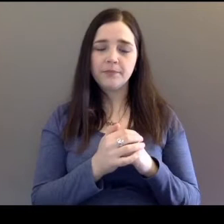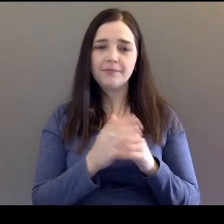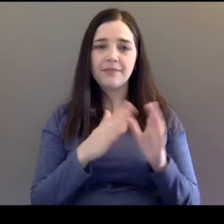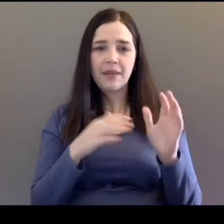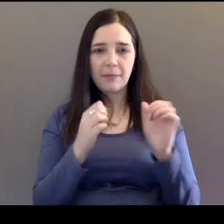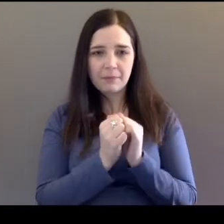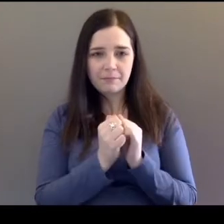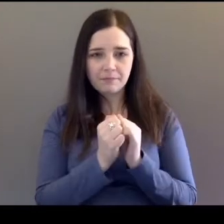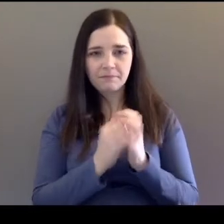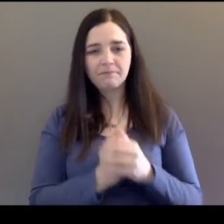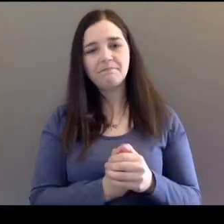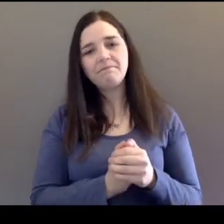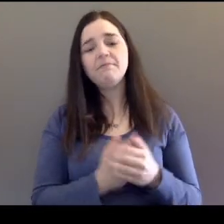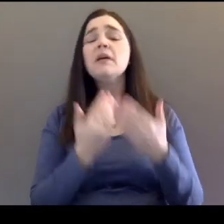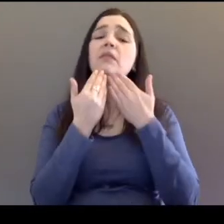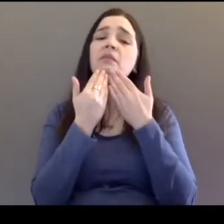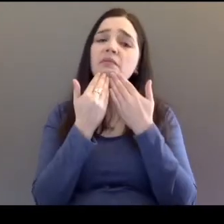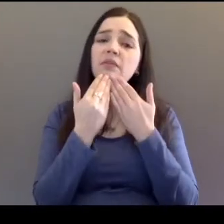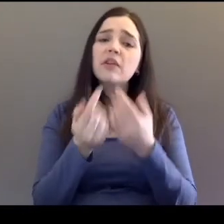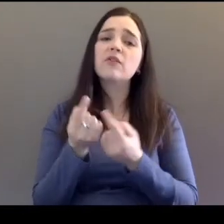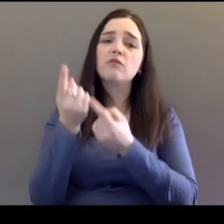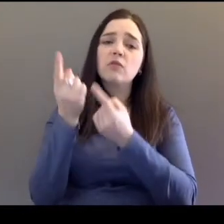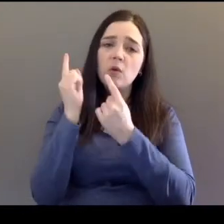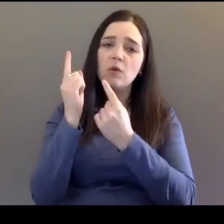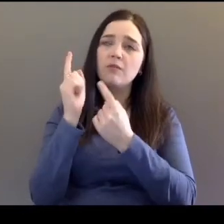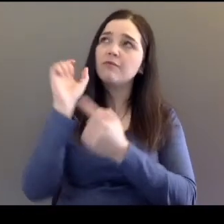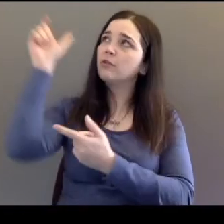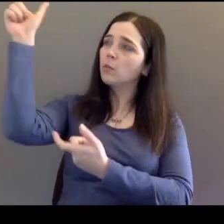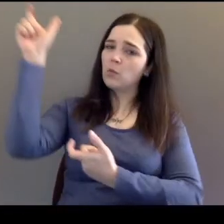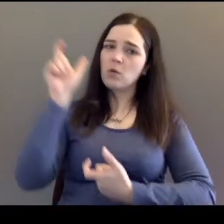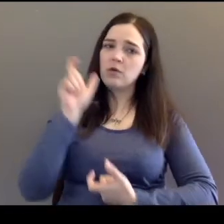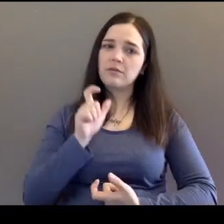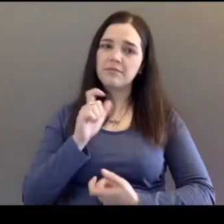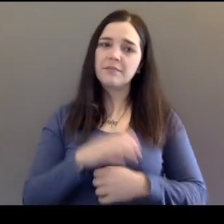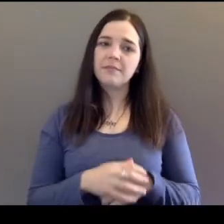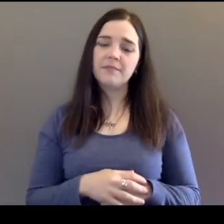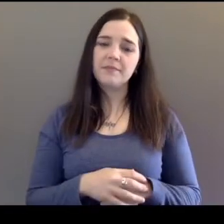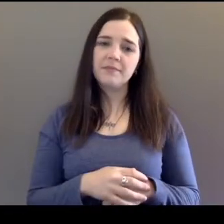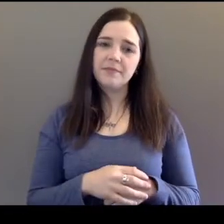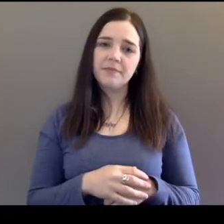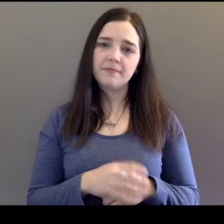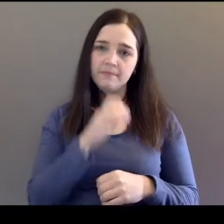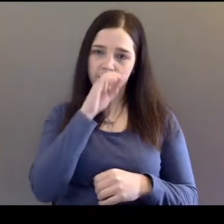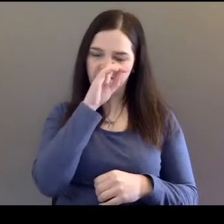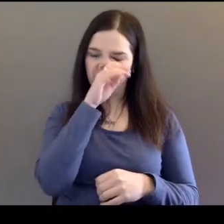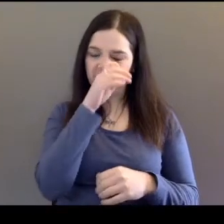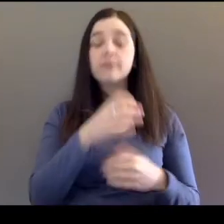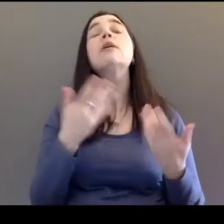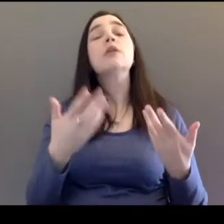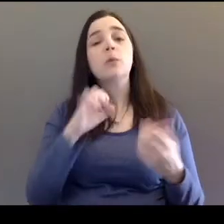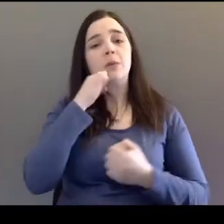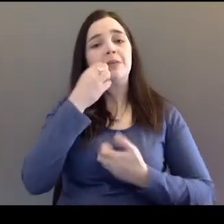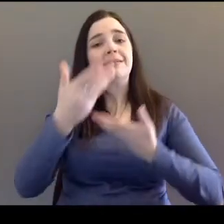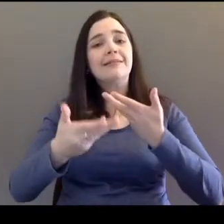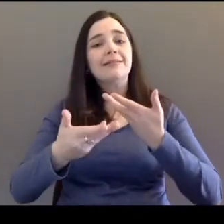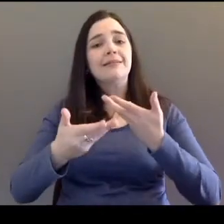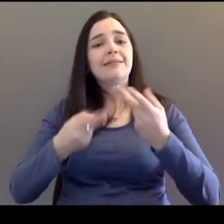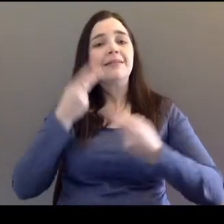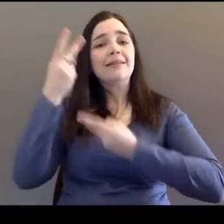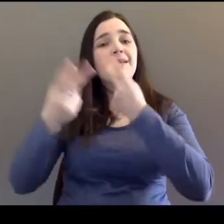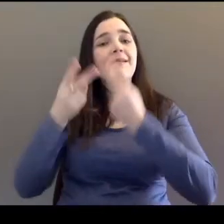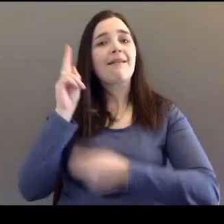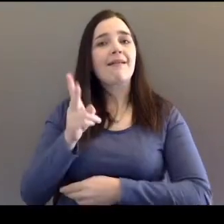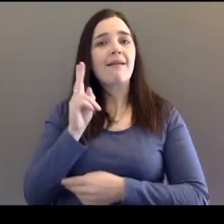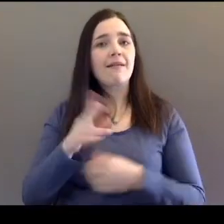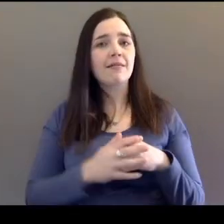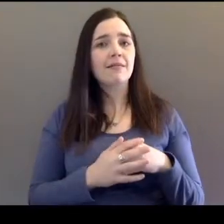Amen. And thanks be to God for his word. We're now going to sing again the words of the